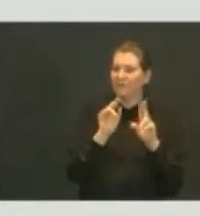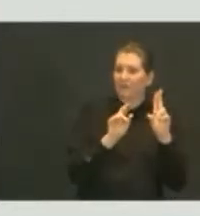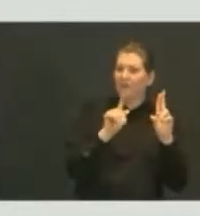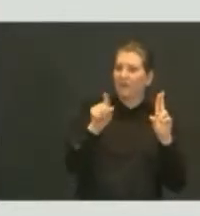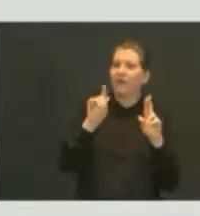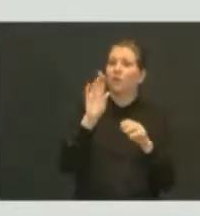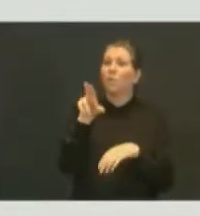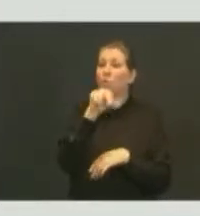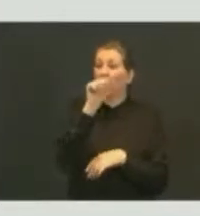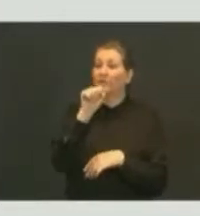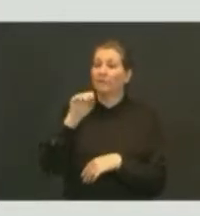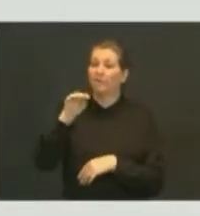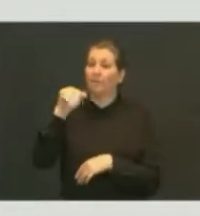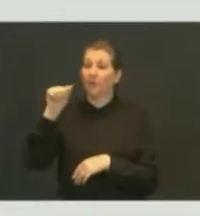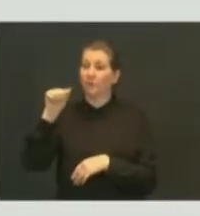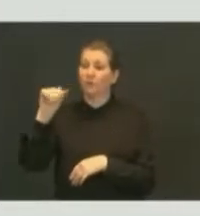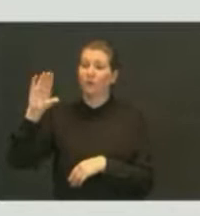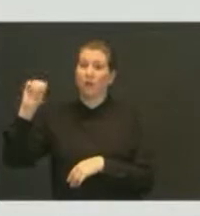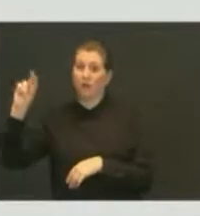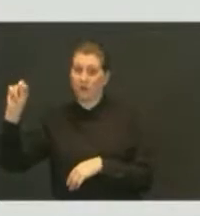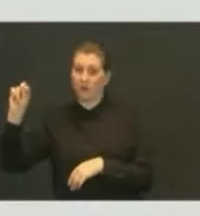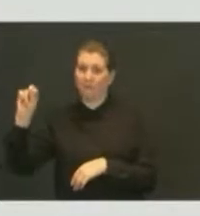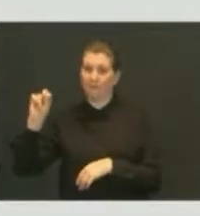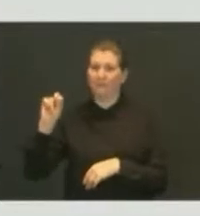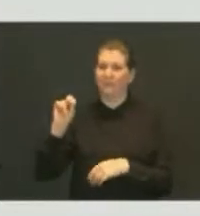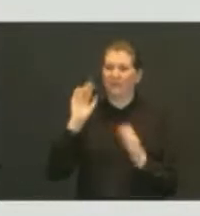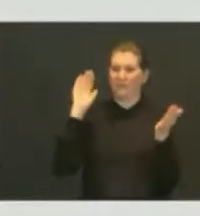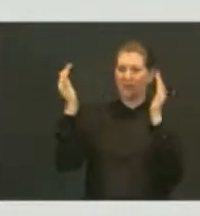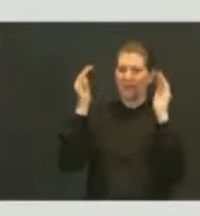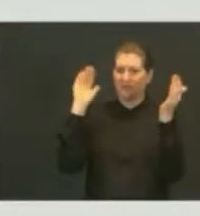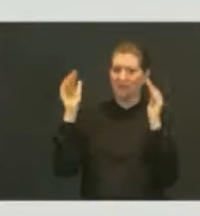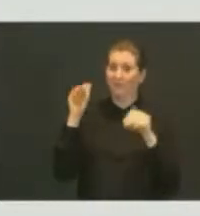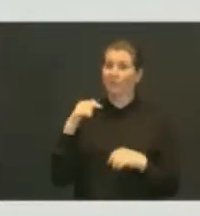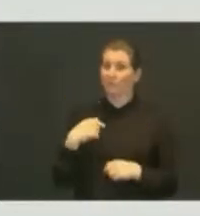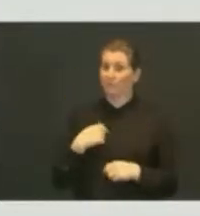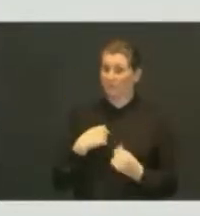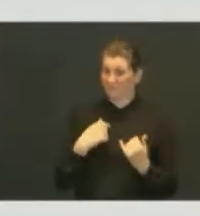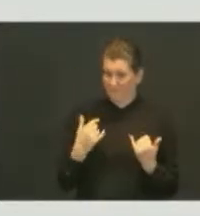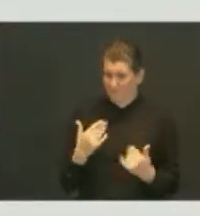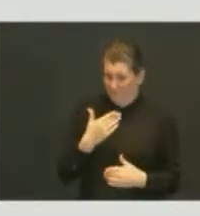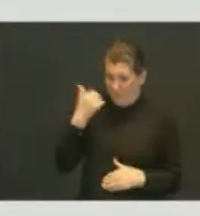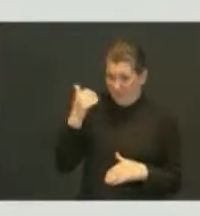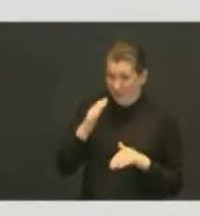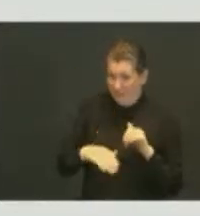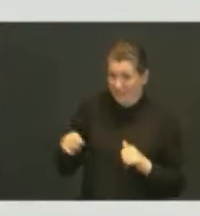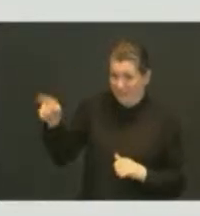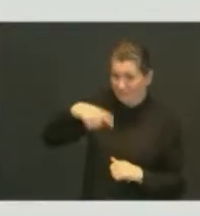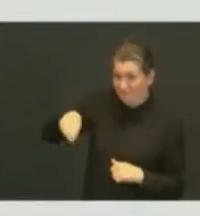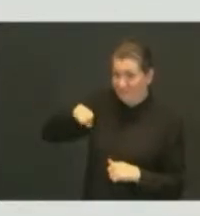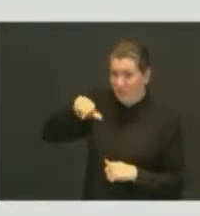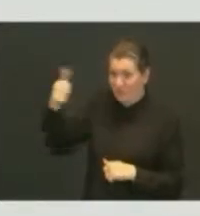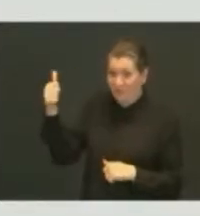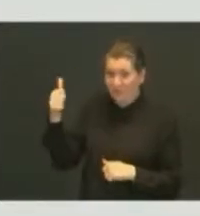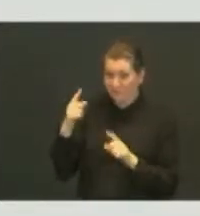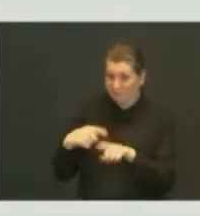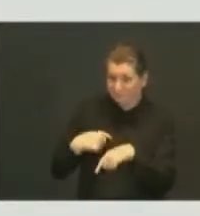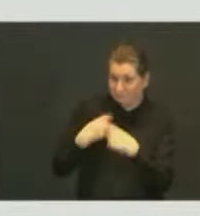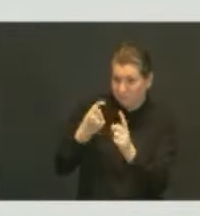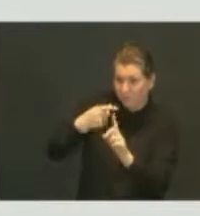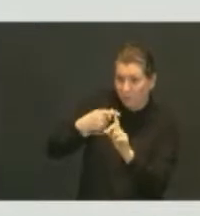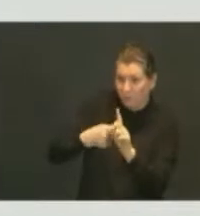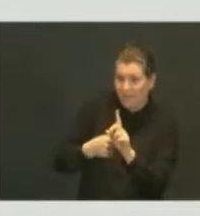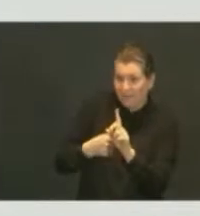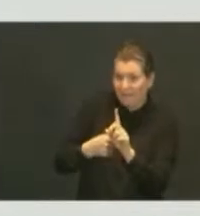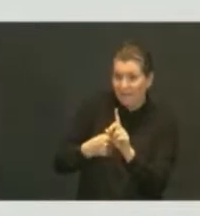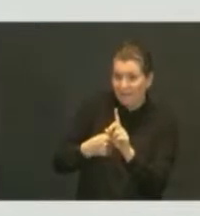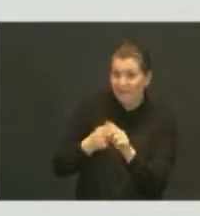economy, we have made more progress than the rest of the country just over the last month. We have